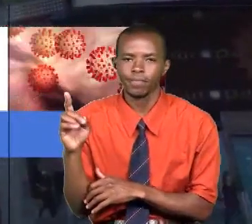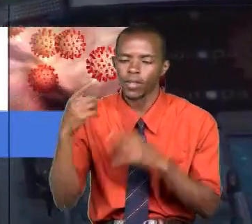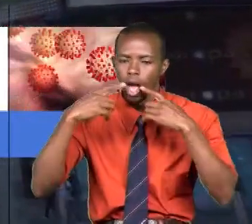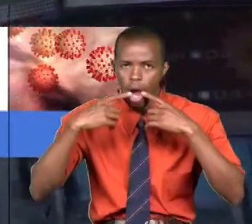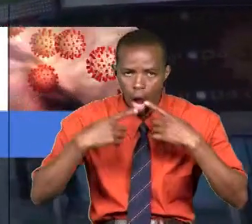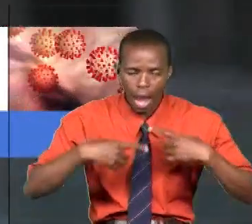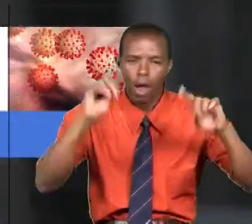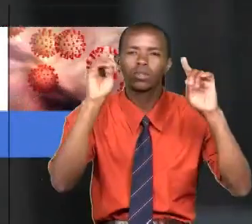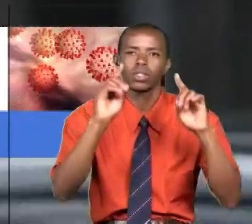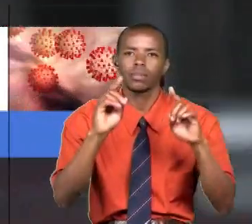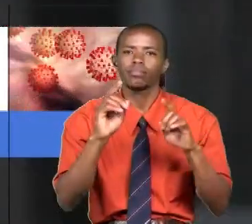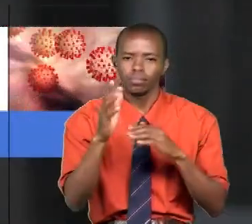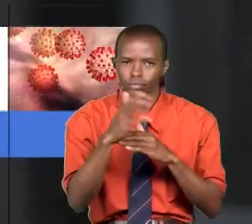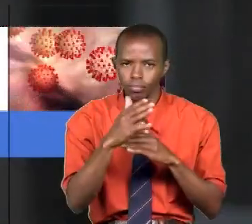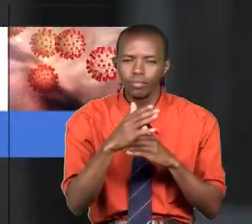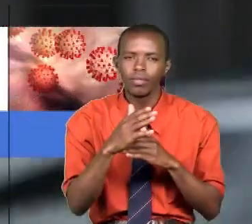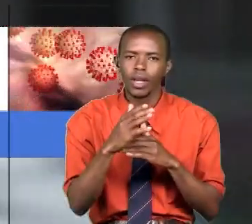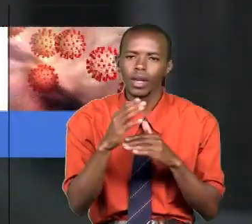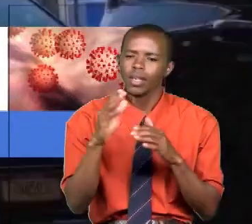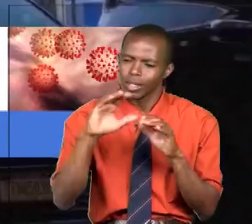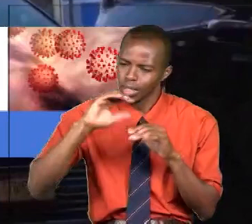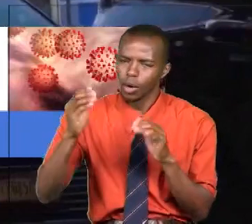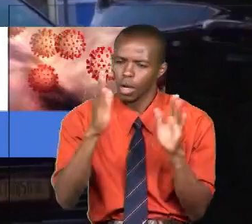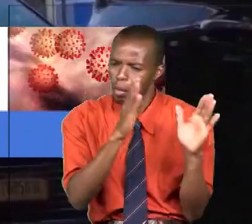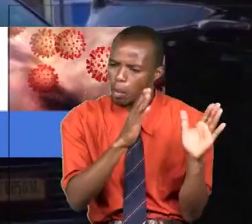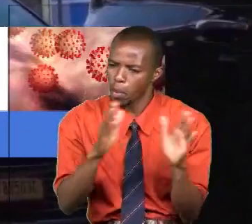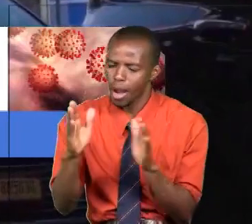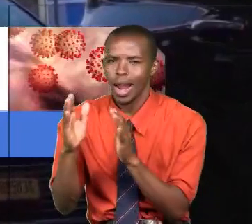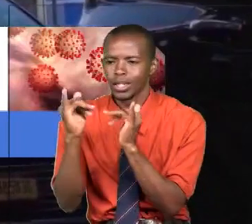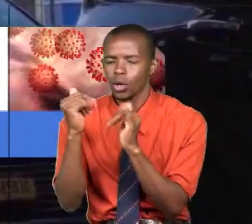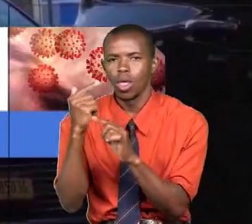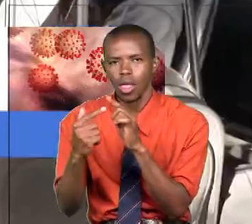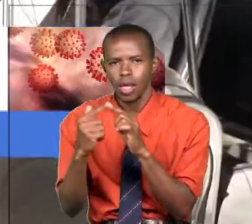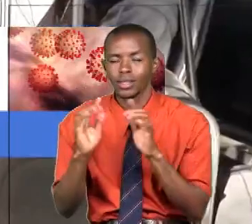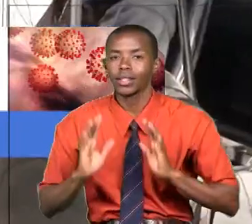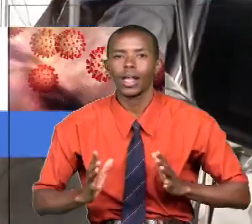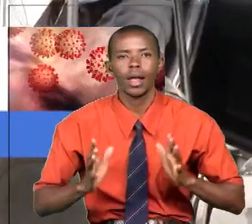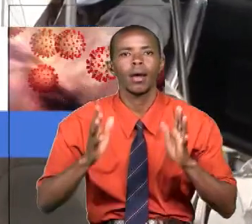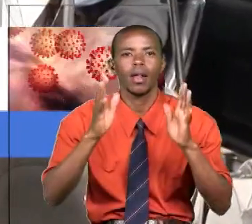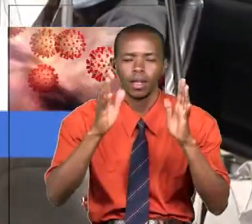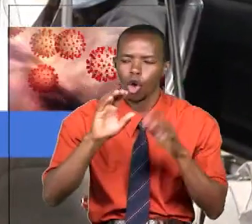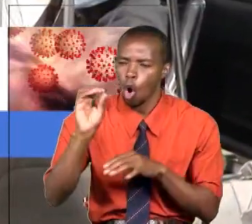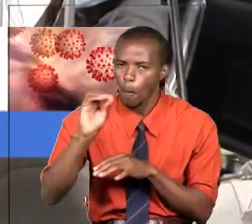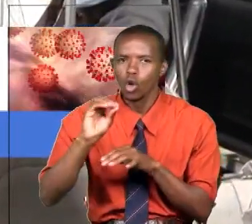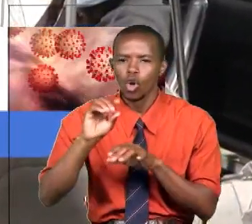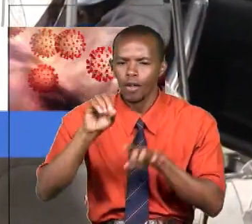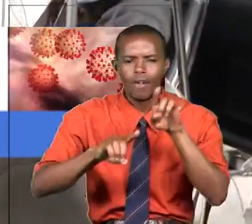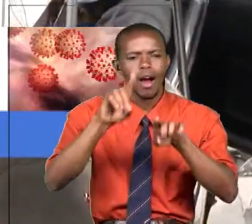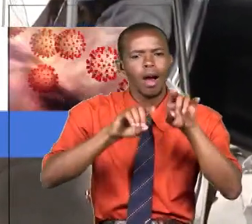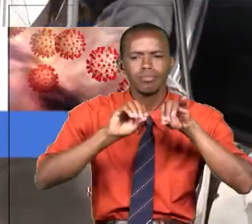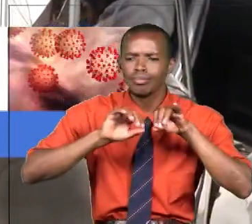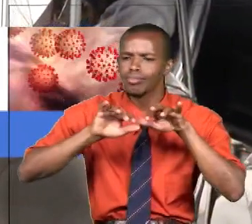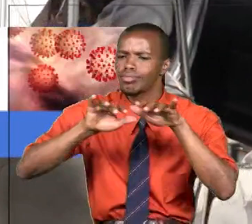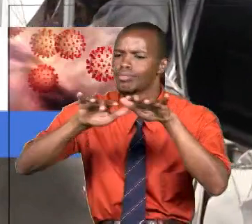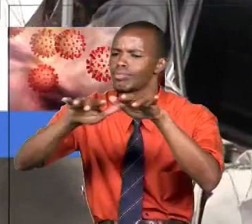on Thursday that the city will scale back the Times Square New Year's Eve celebration as the Omicron variant spreads, with